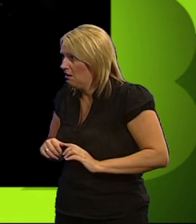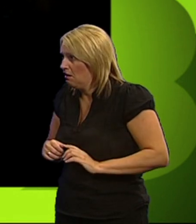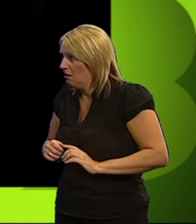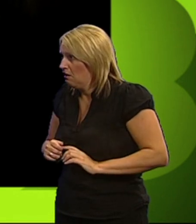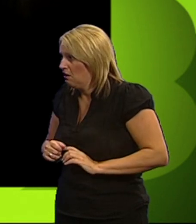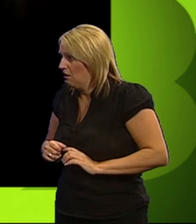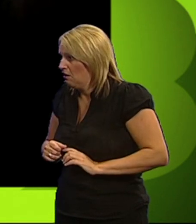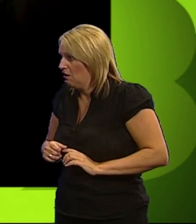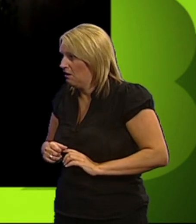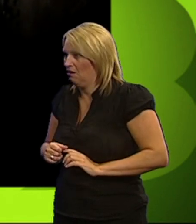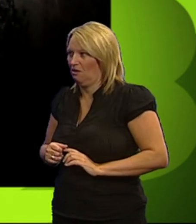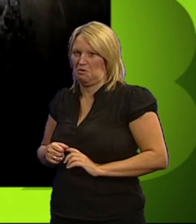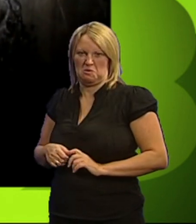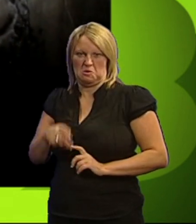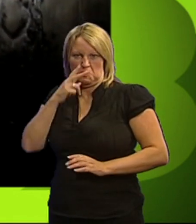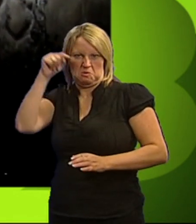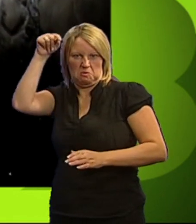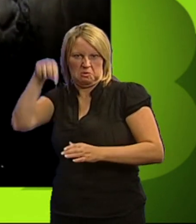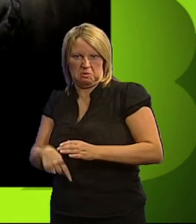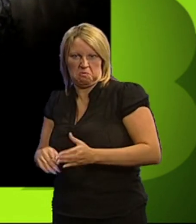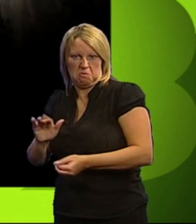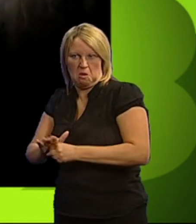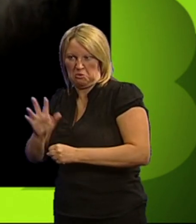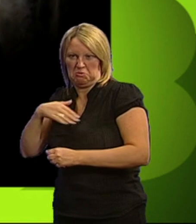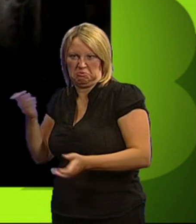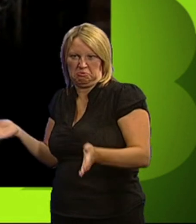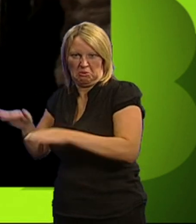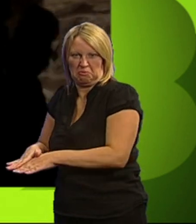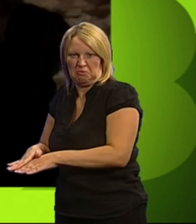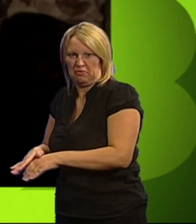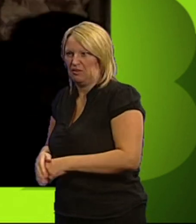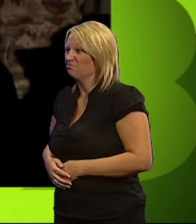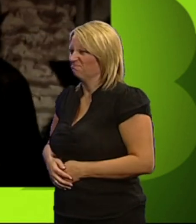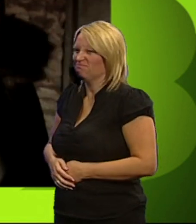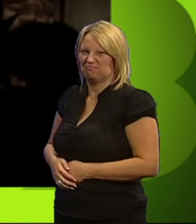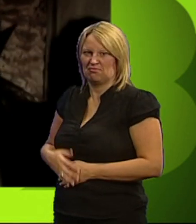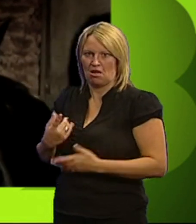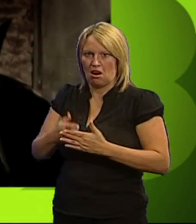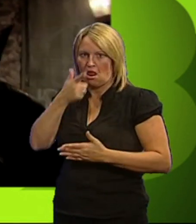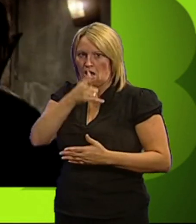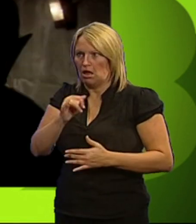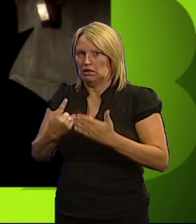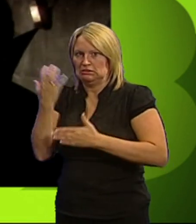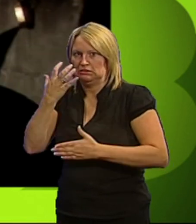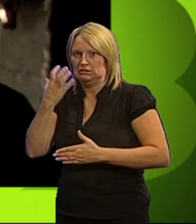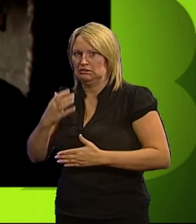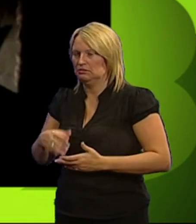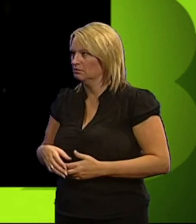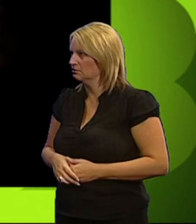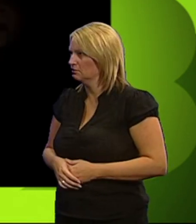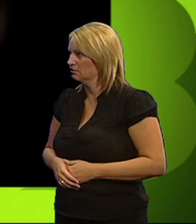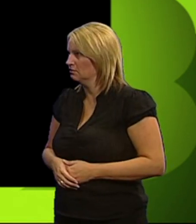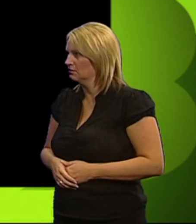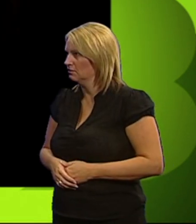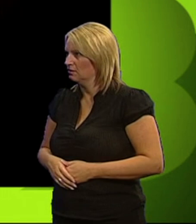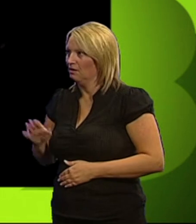You know, Vlad, I'd get that old sewer chute blocked up if I were you. Yeah, someone could have a really bad accident.